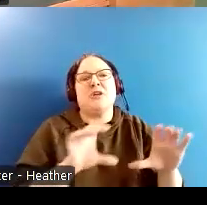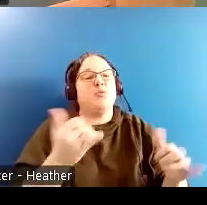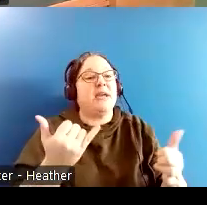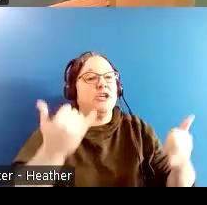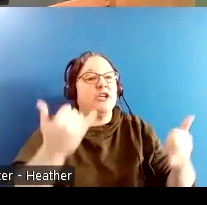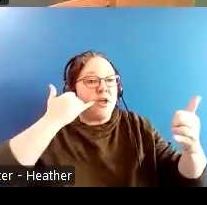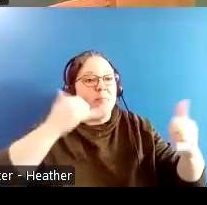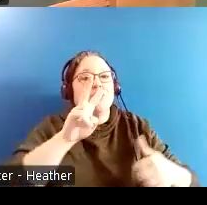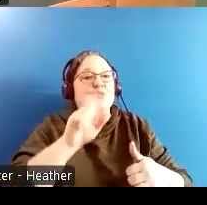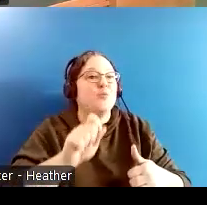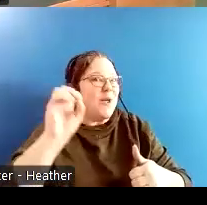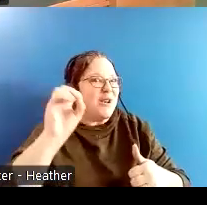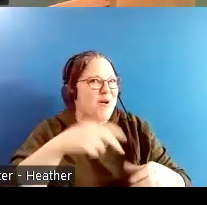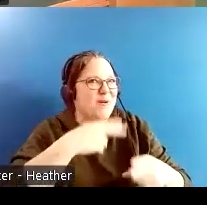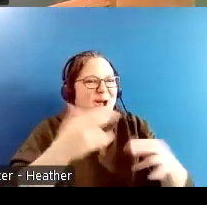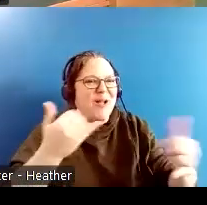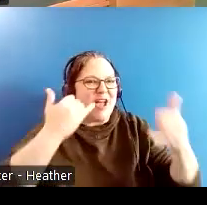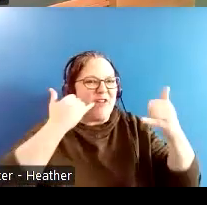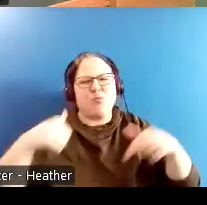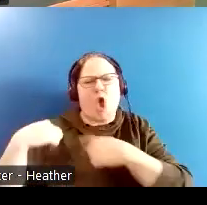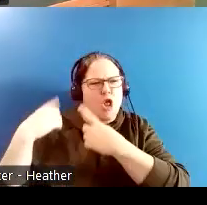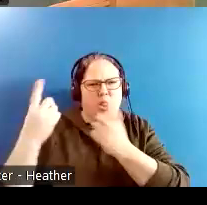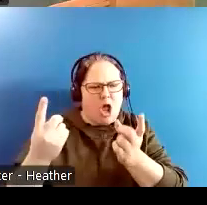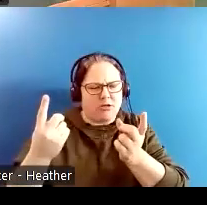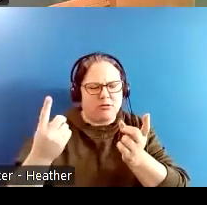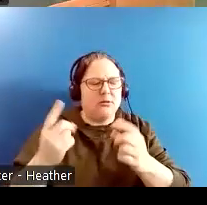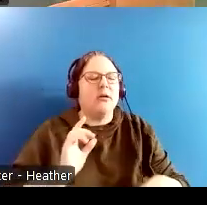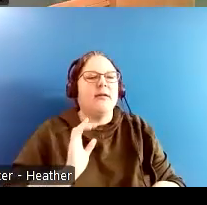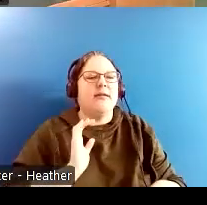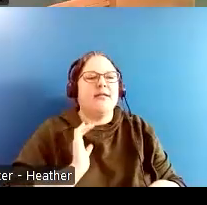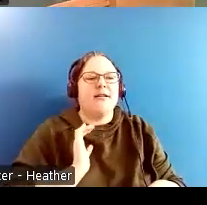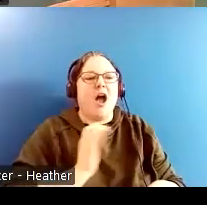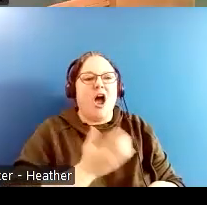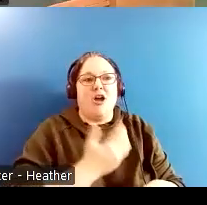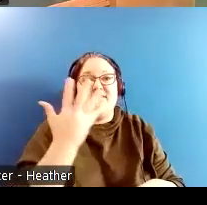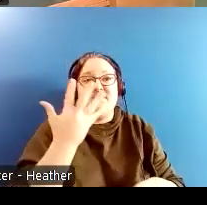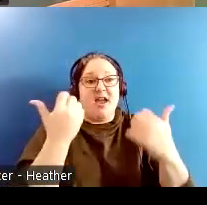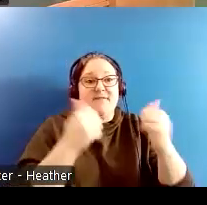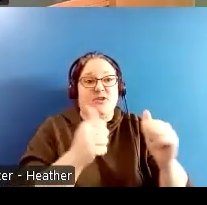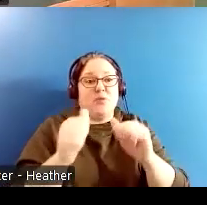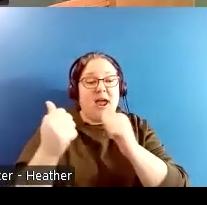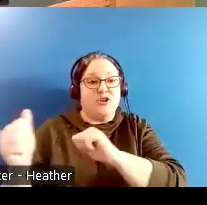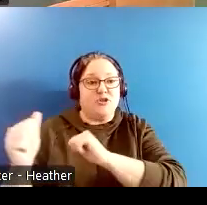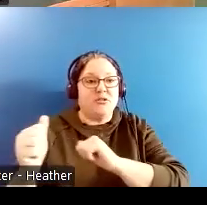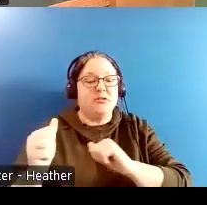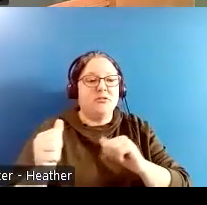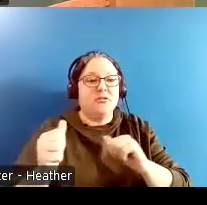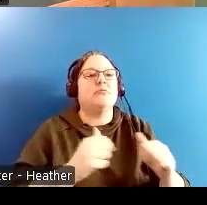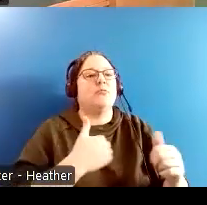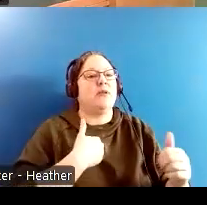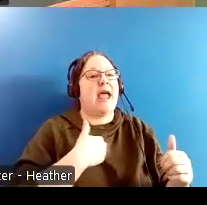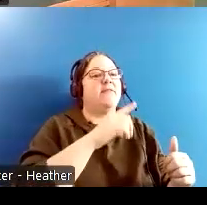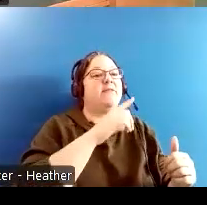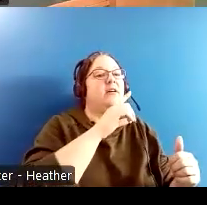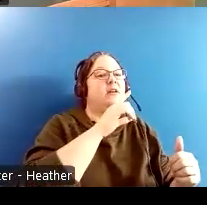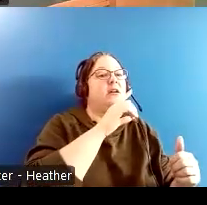2.0, we'll call, all along. So in our 5 trials I mentioned, other than getting consent in the hospital for the 2